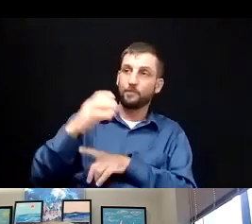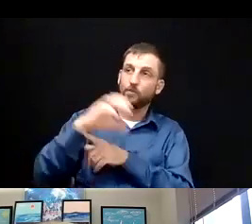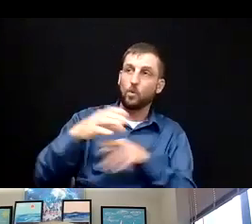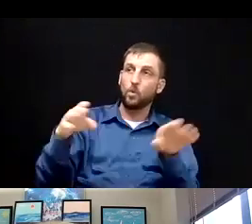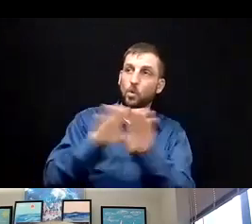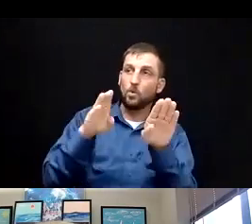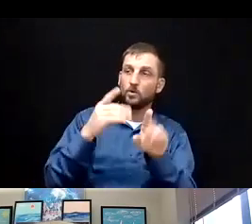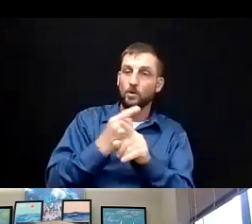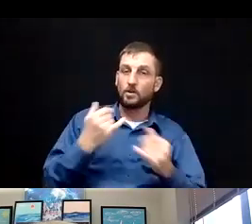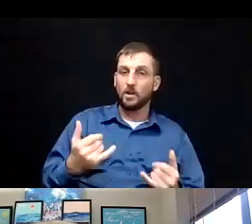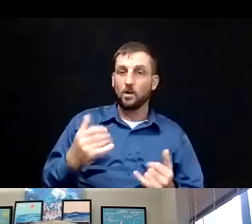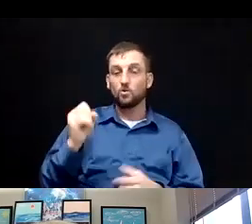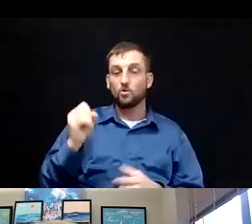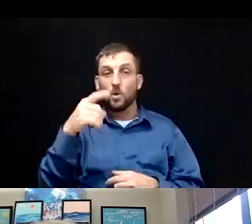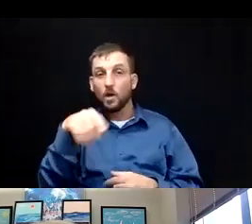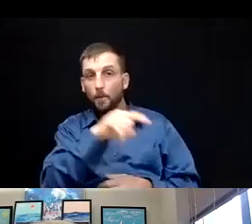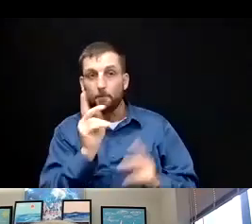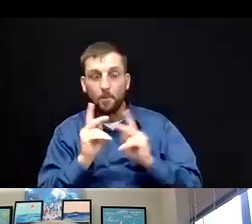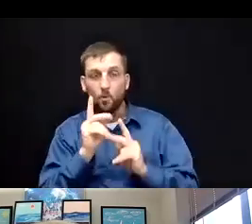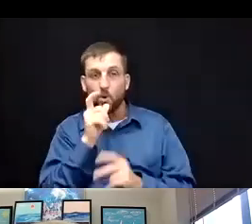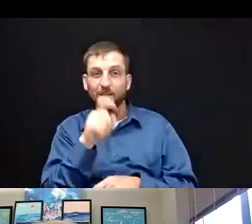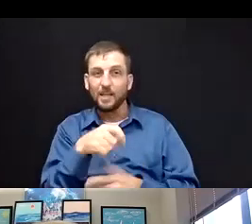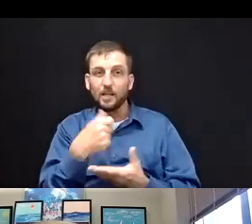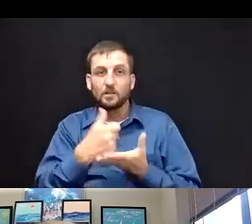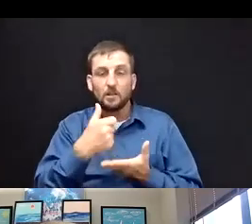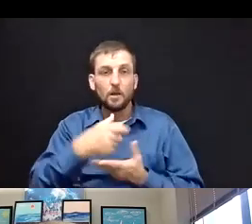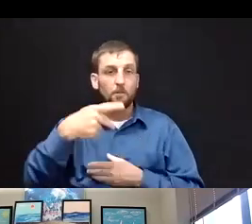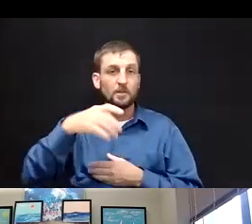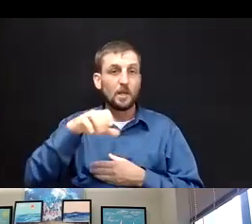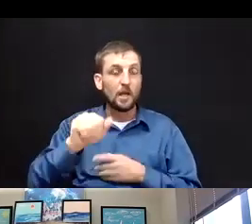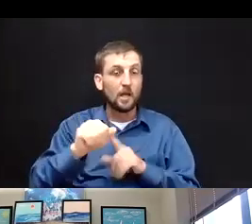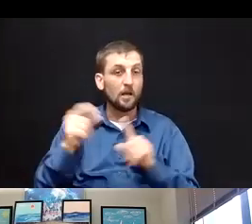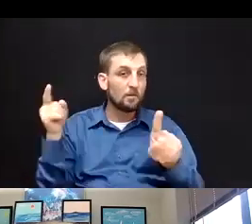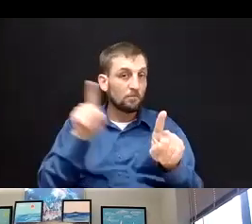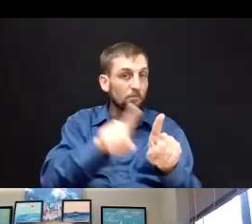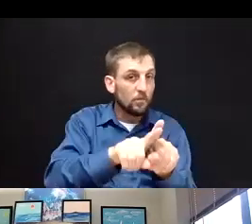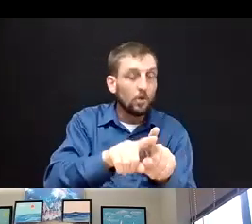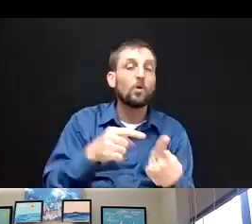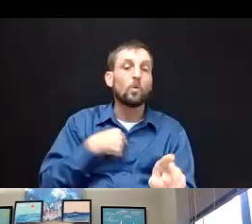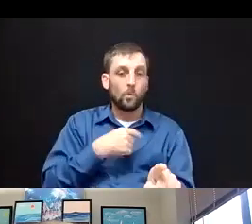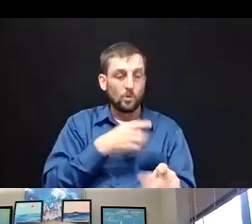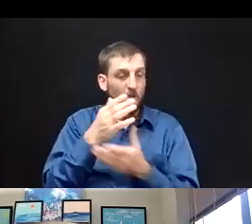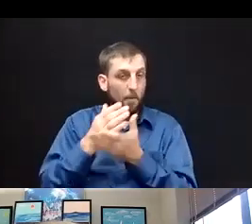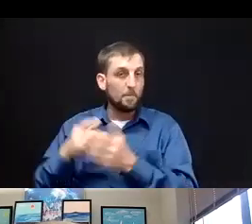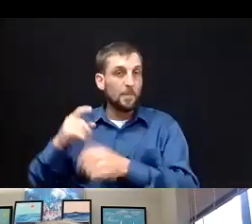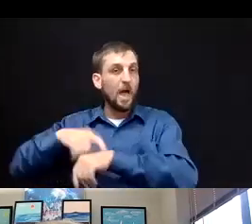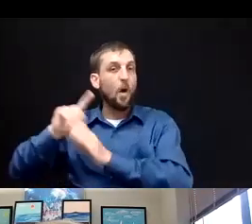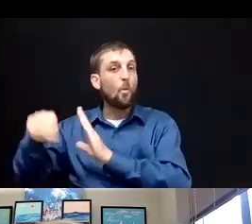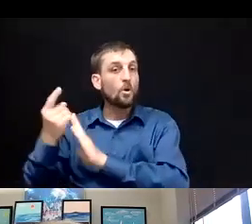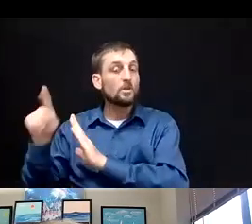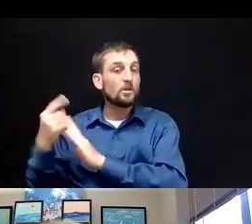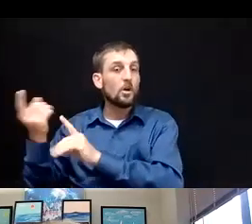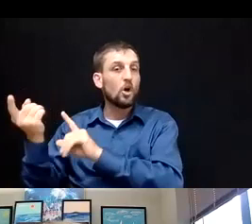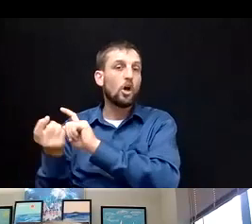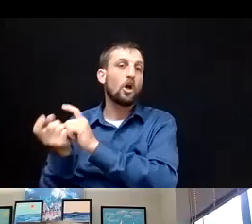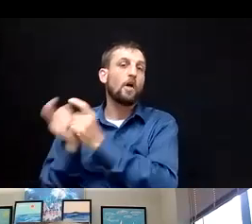maybe needed assistance, personal care assistance, we did convert some hours so that they would be able to get that